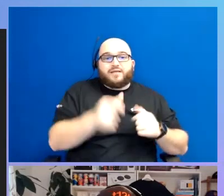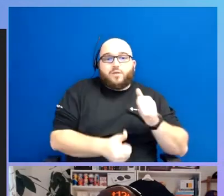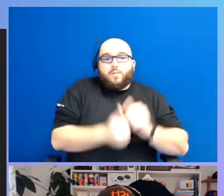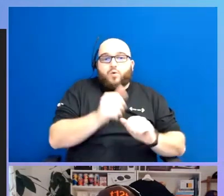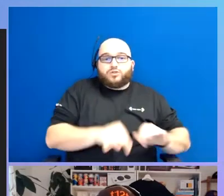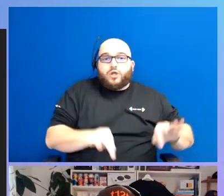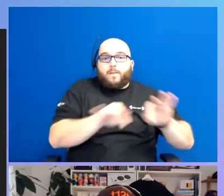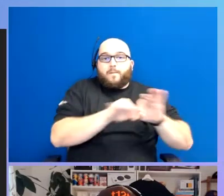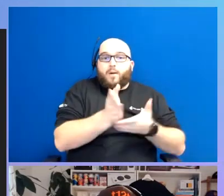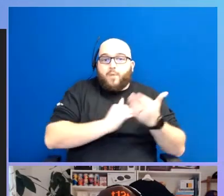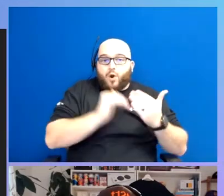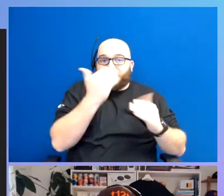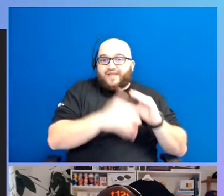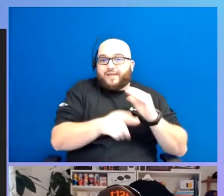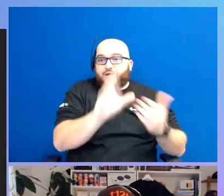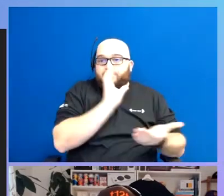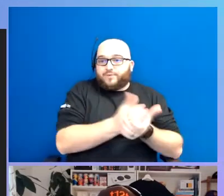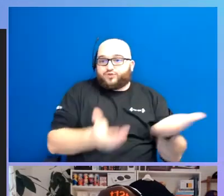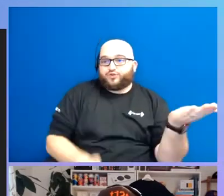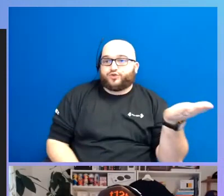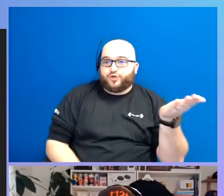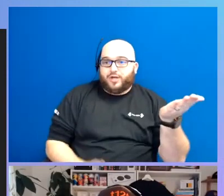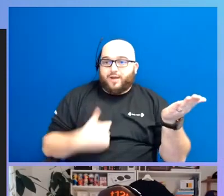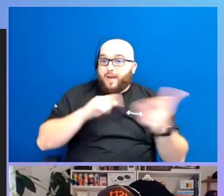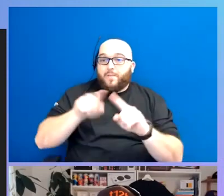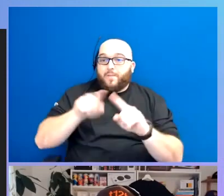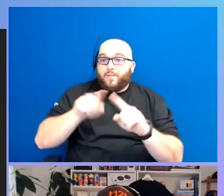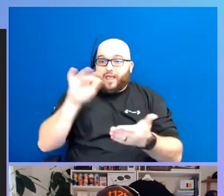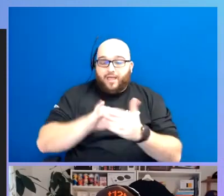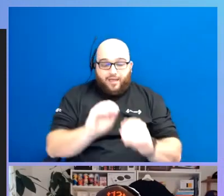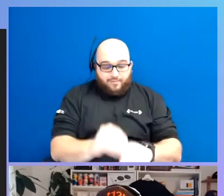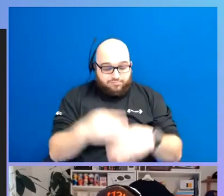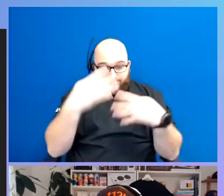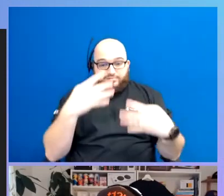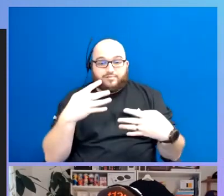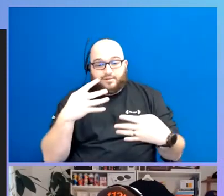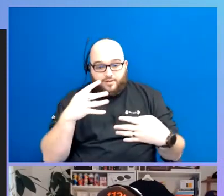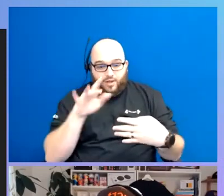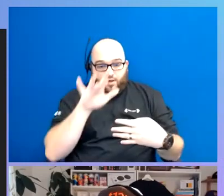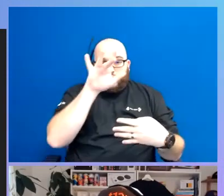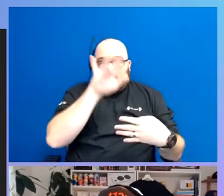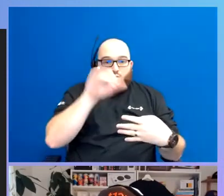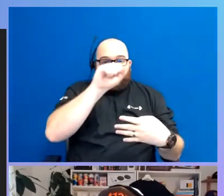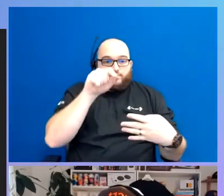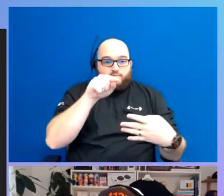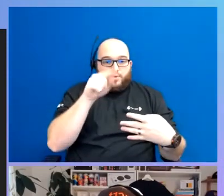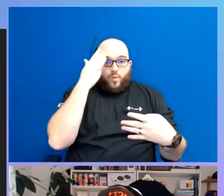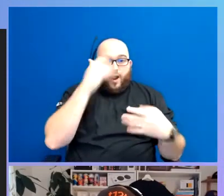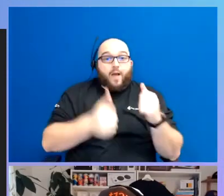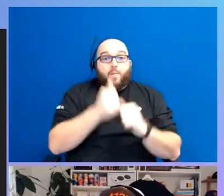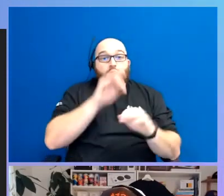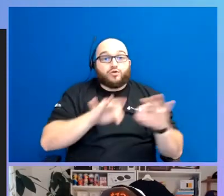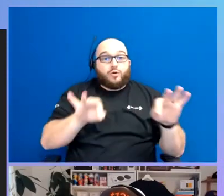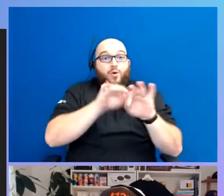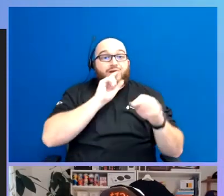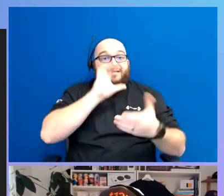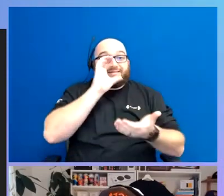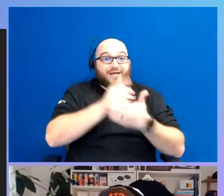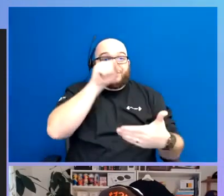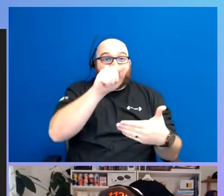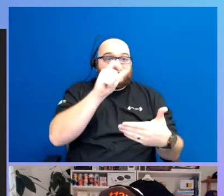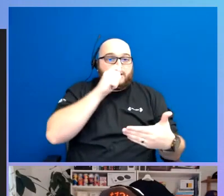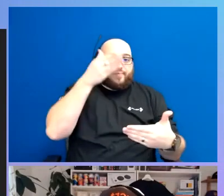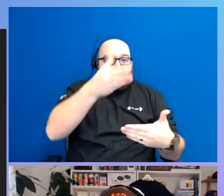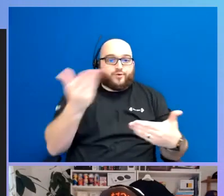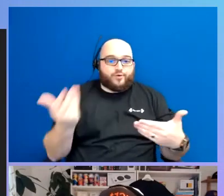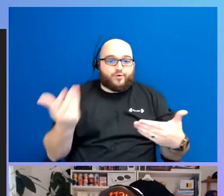email. So open it up, and it's just a blank for the most important part. How much